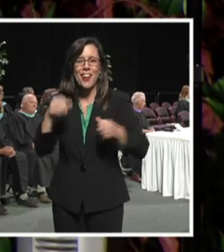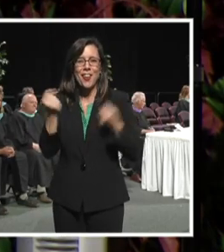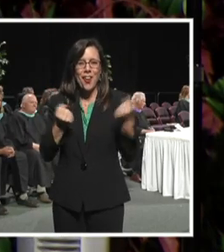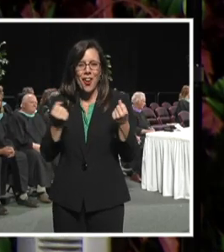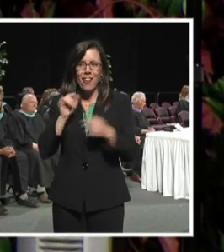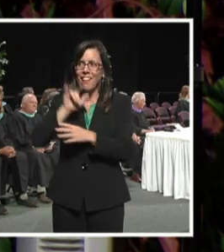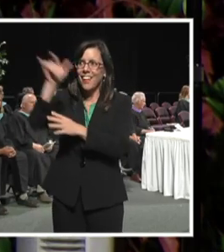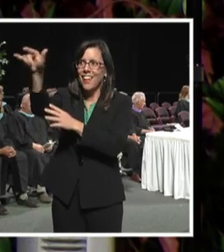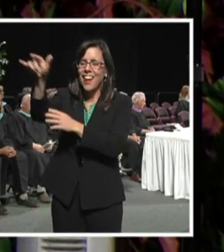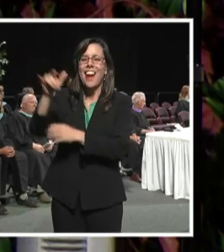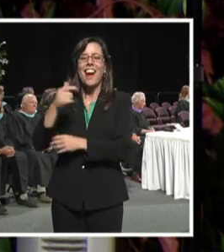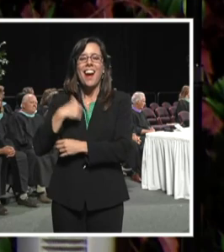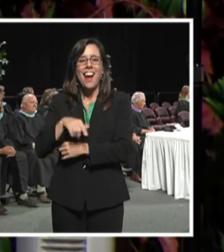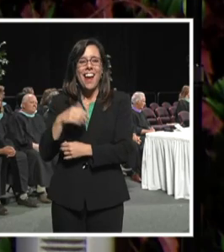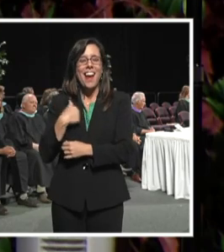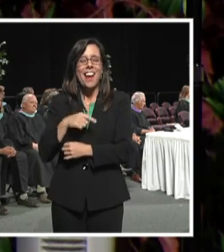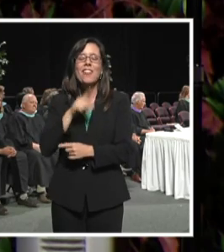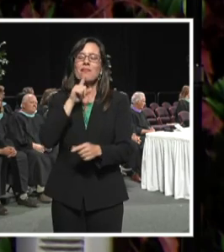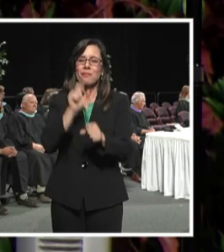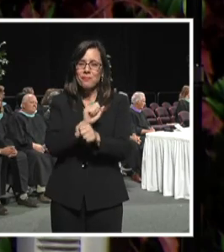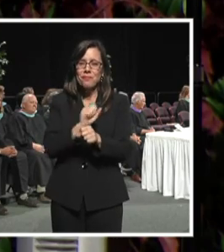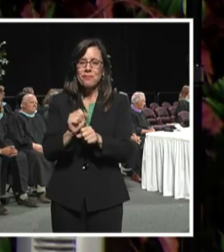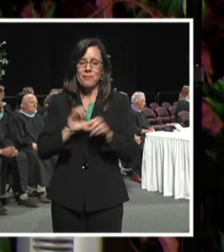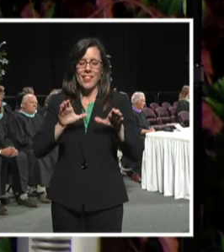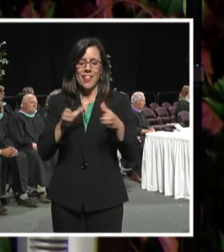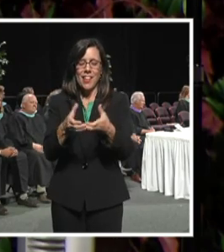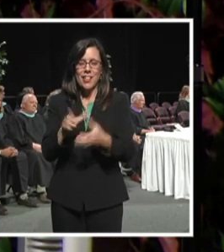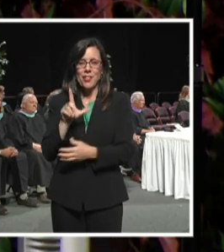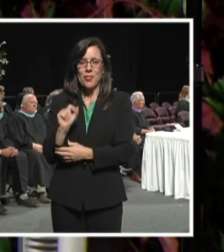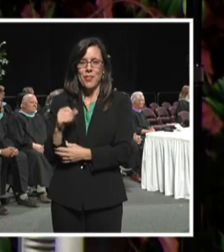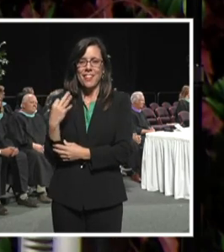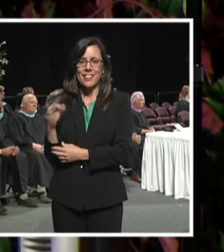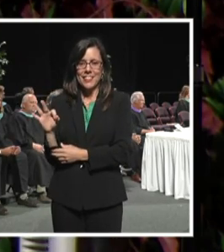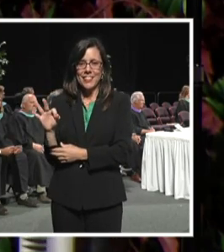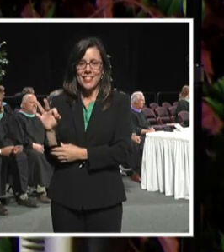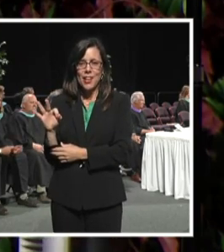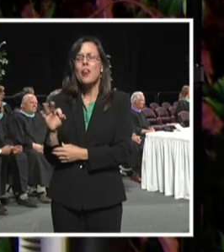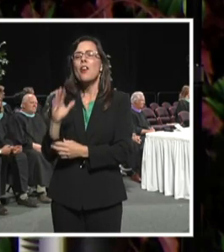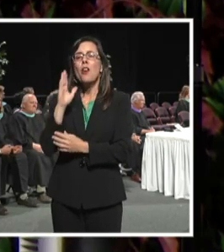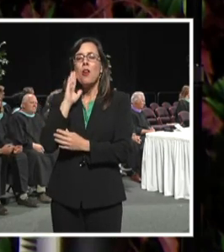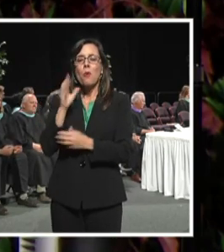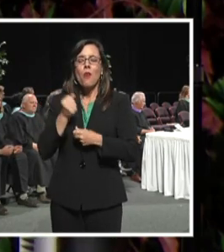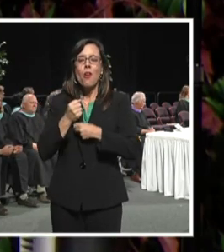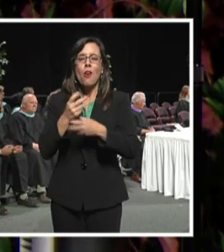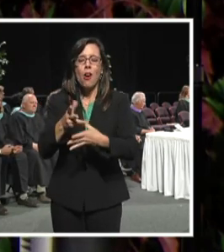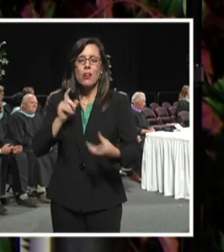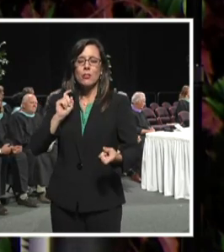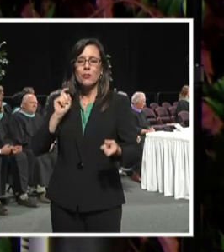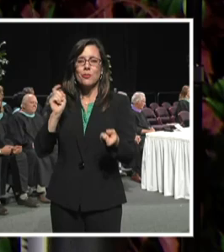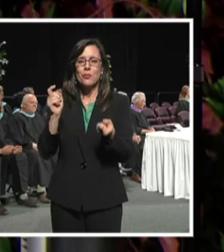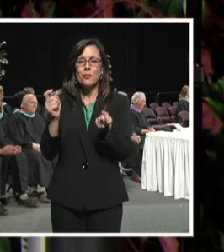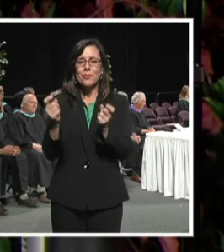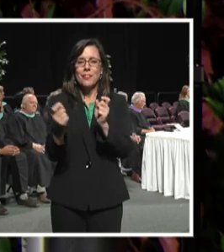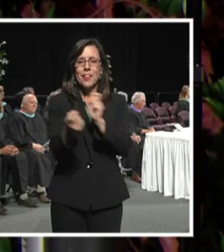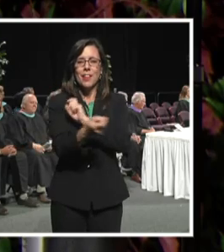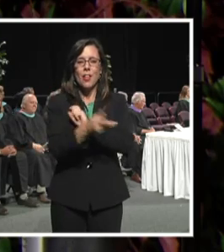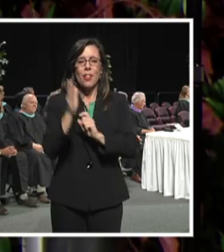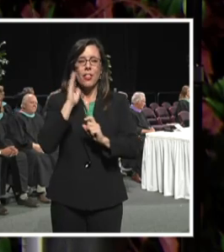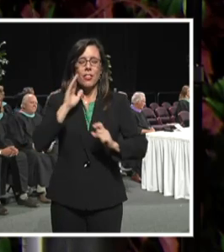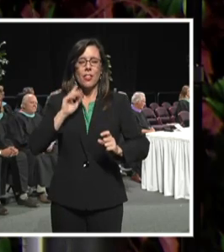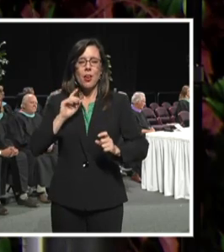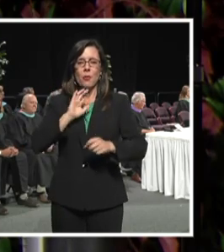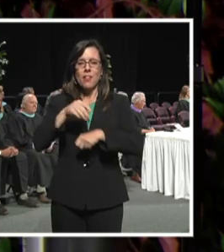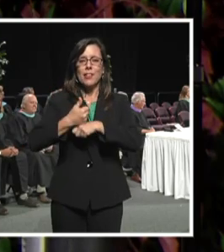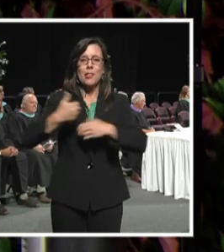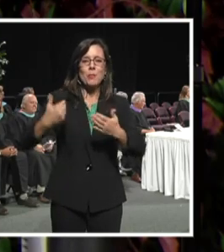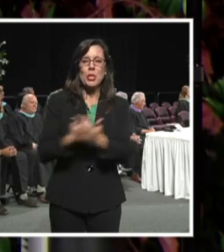In that, I have certainty that the class of 2019 will cause the transformations that define this new